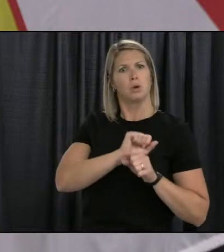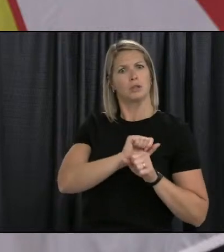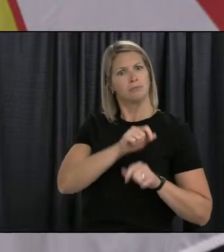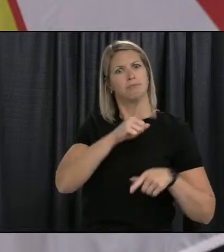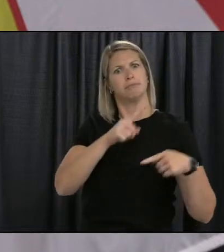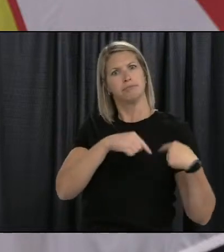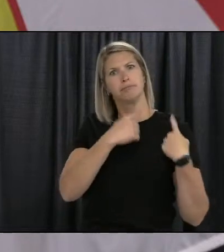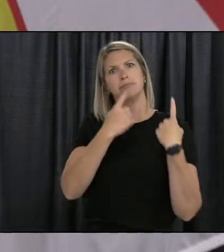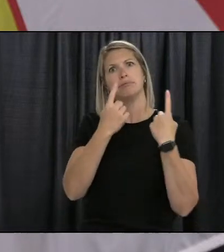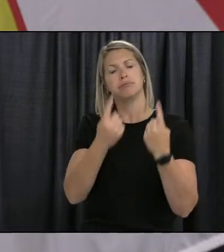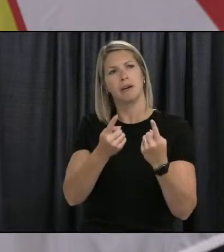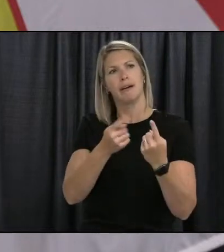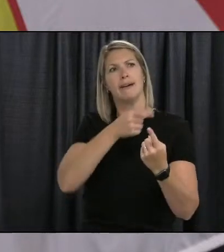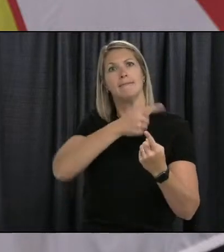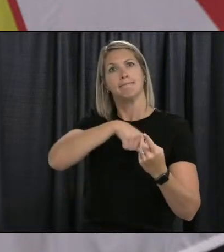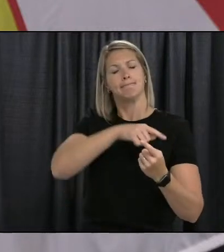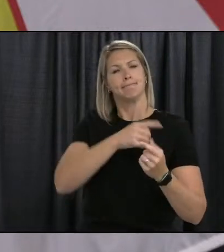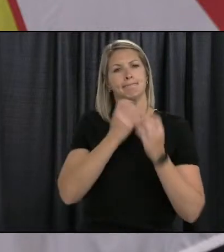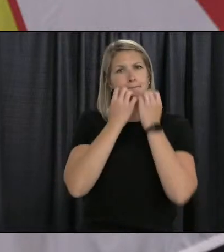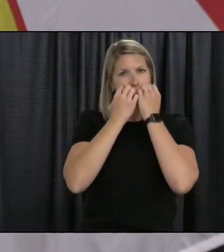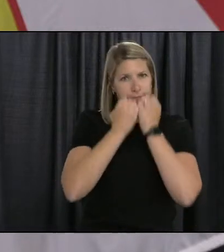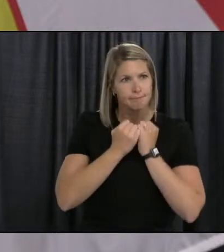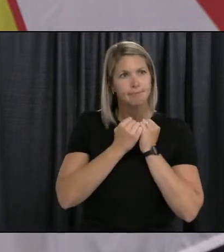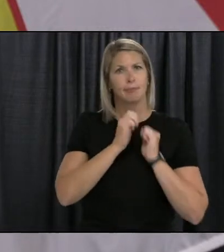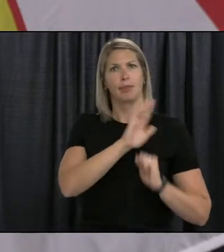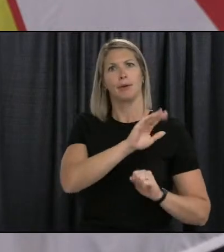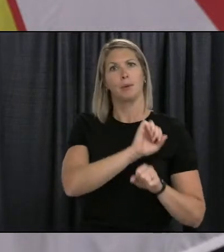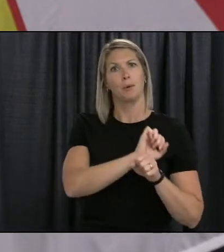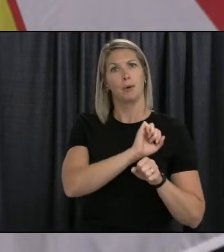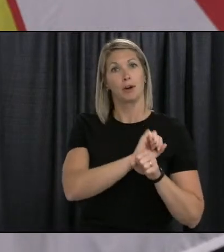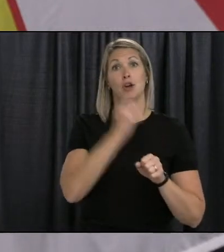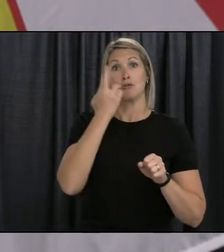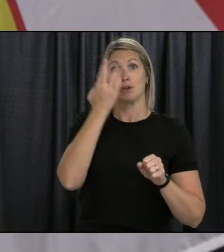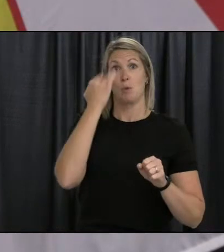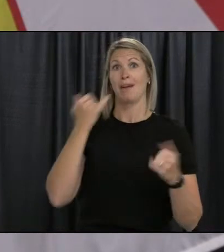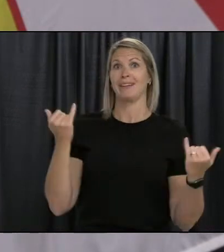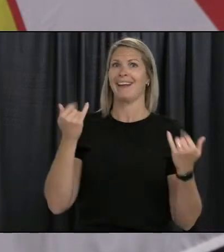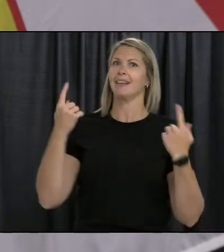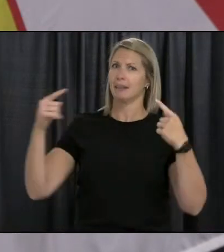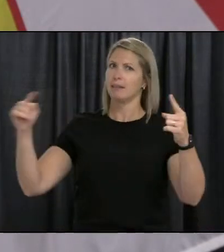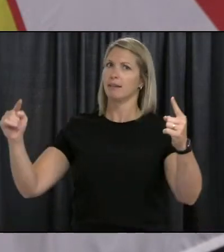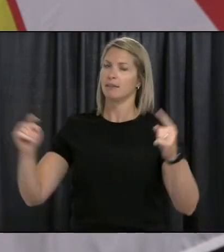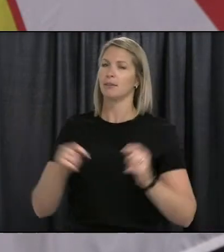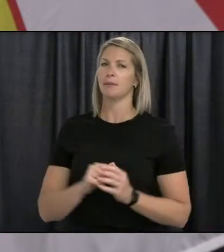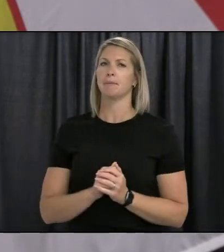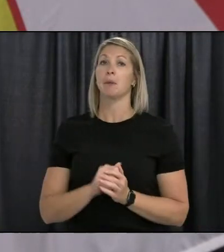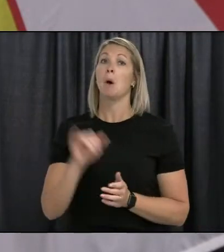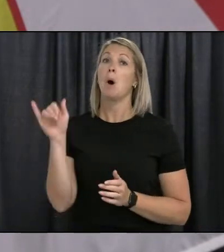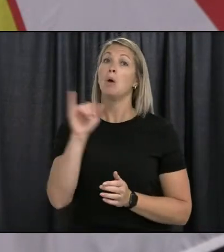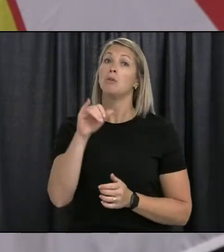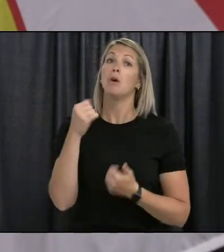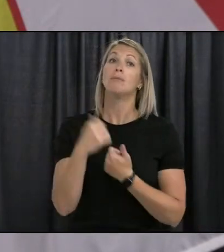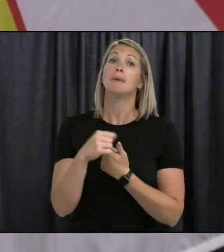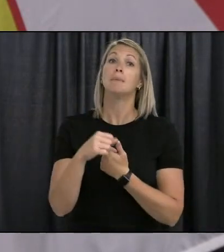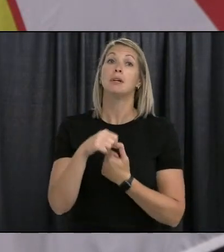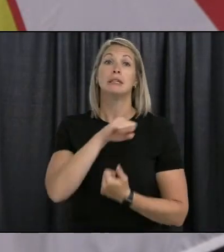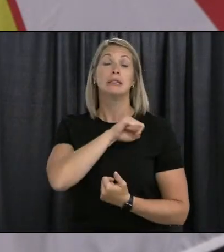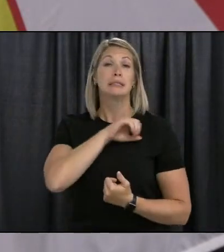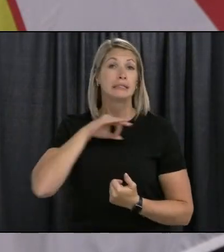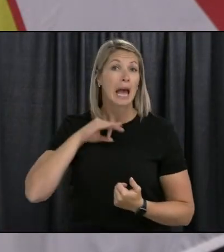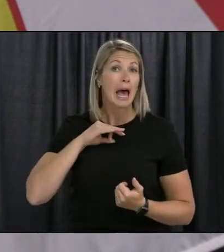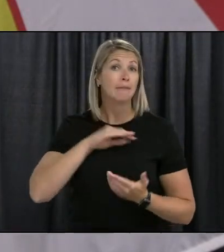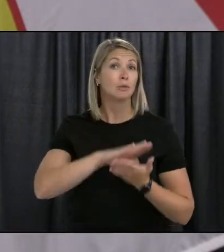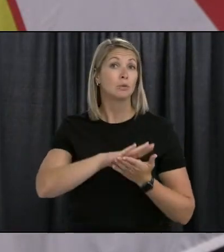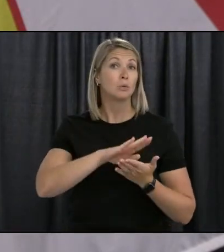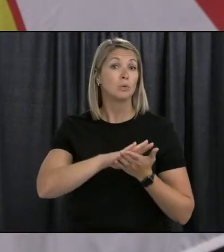integral part of getting us to where we are today. The same applies to school administrators, teachers, and other school staff